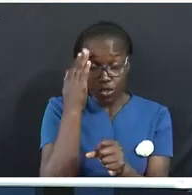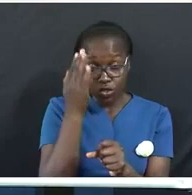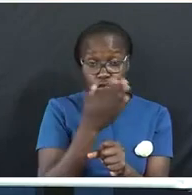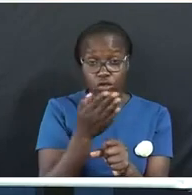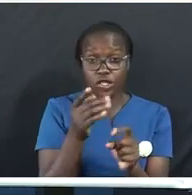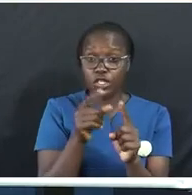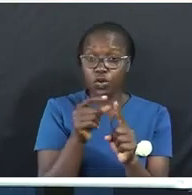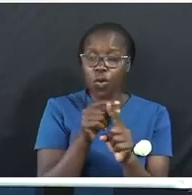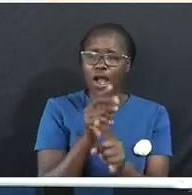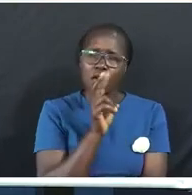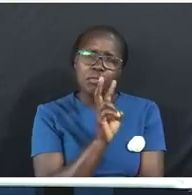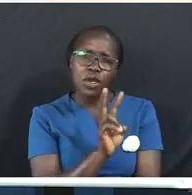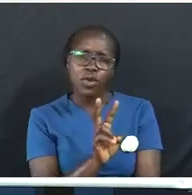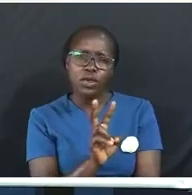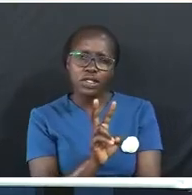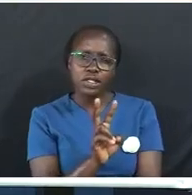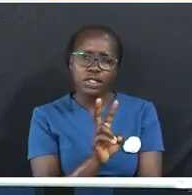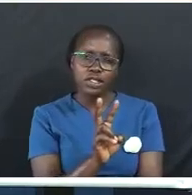word, behold,